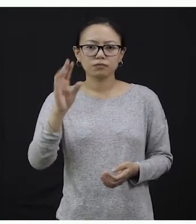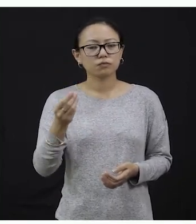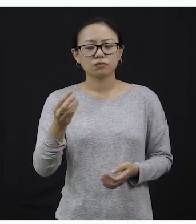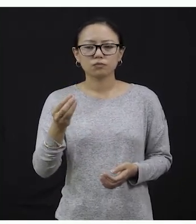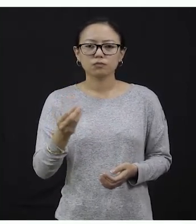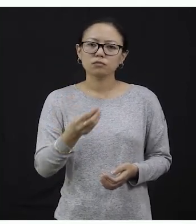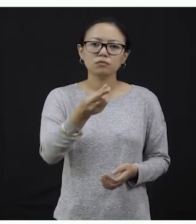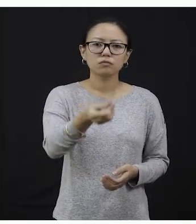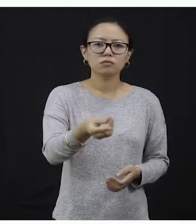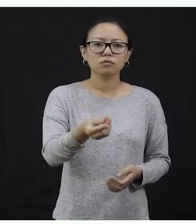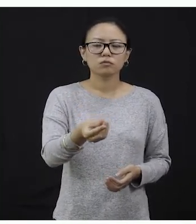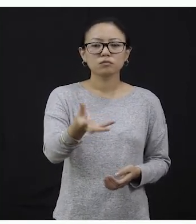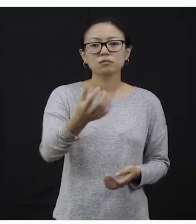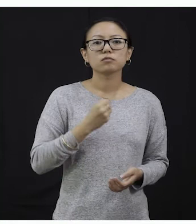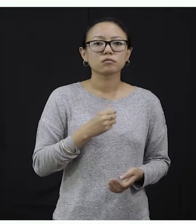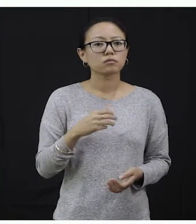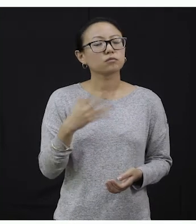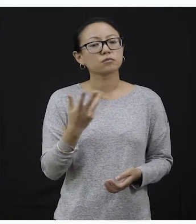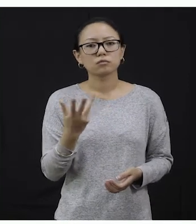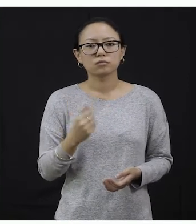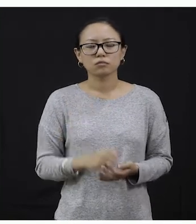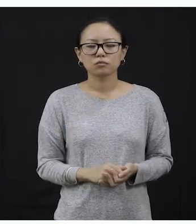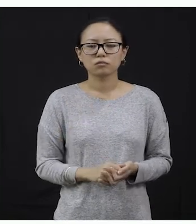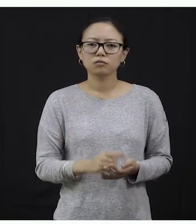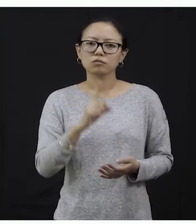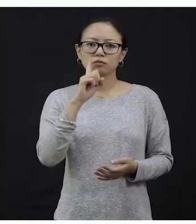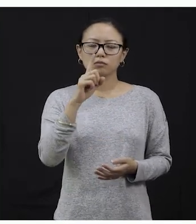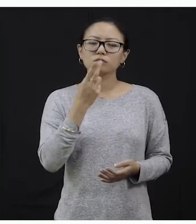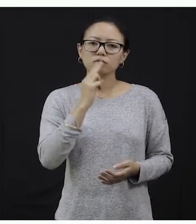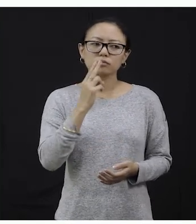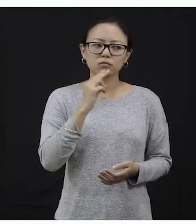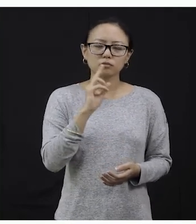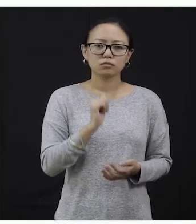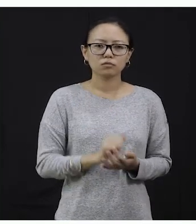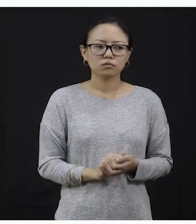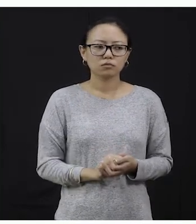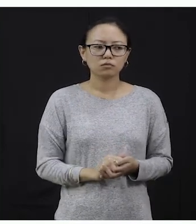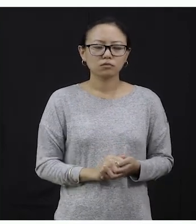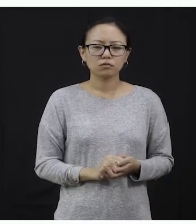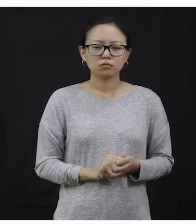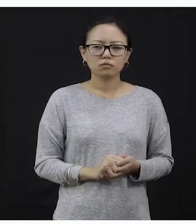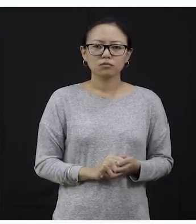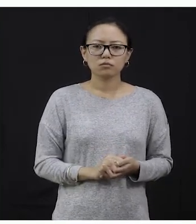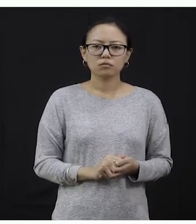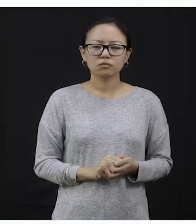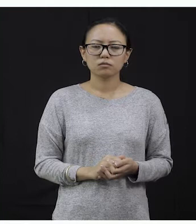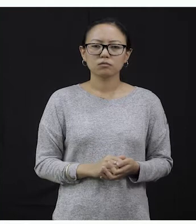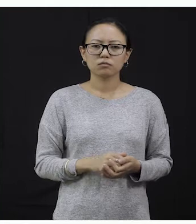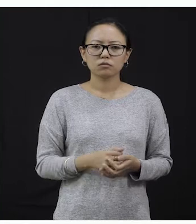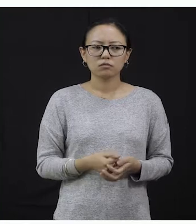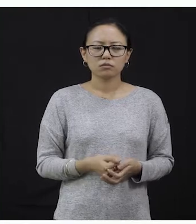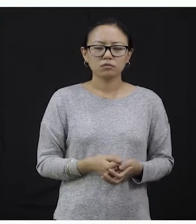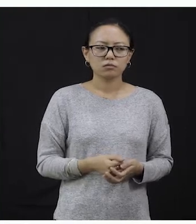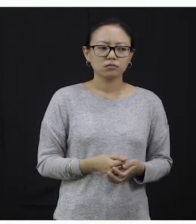will, like I said, like I have mentioned, a digit will be placed. It has this number will be placed in its own